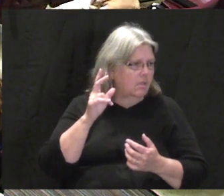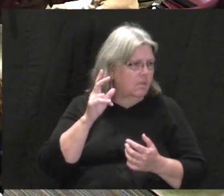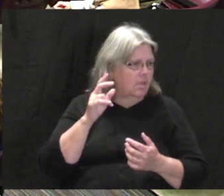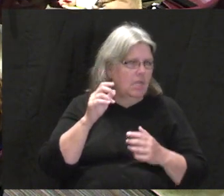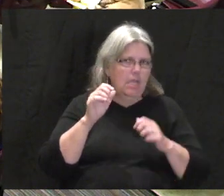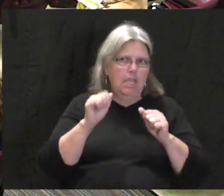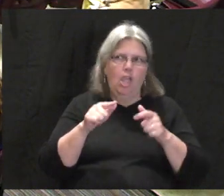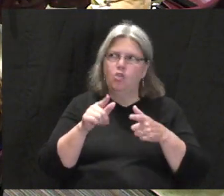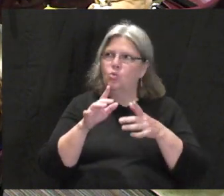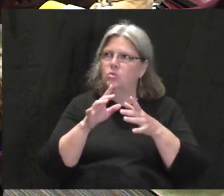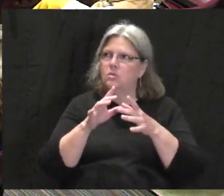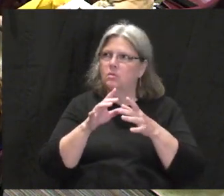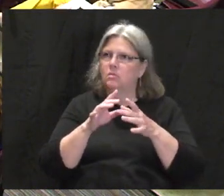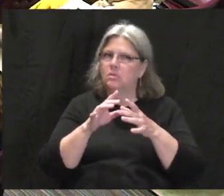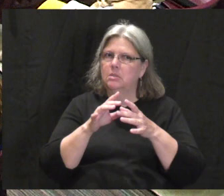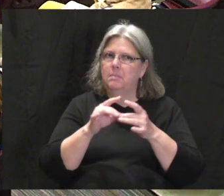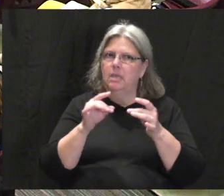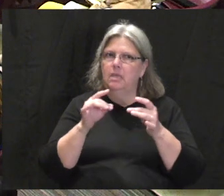Yeah, so